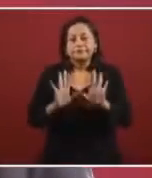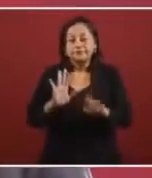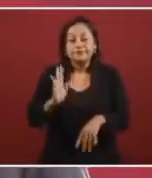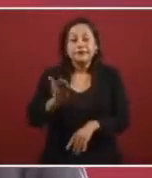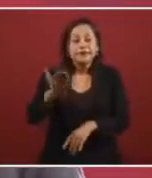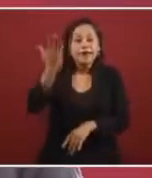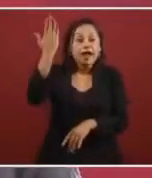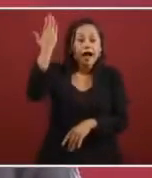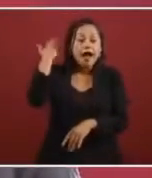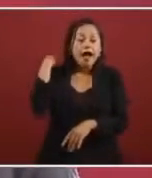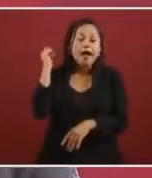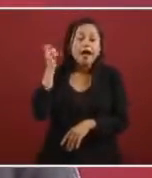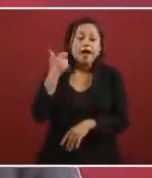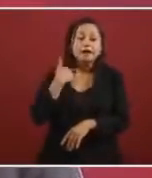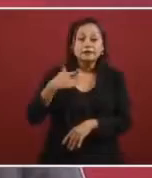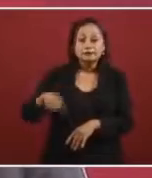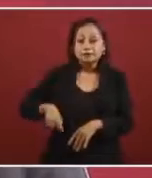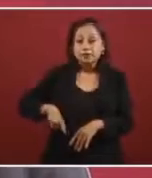supposedly helped.